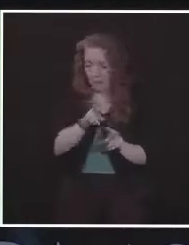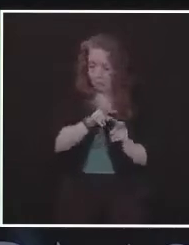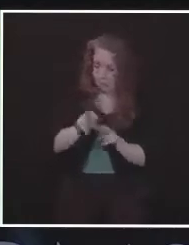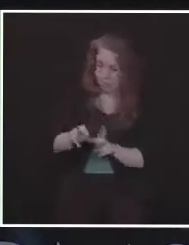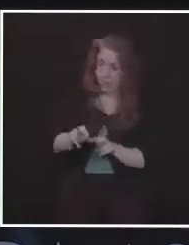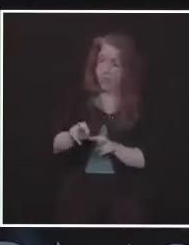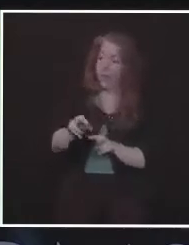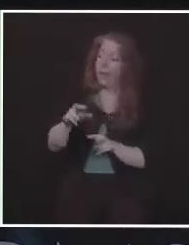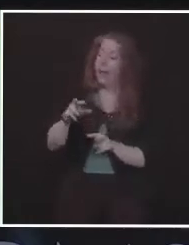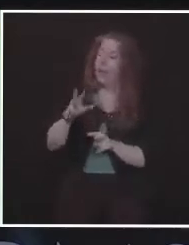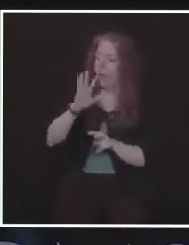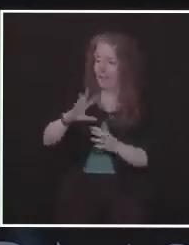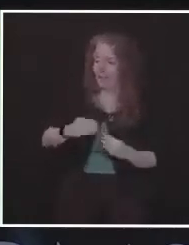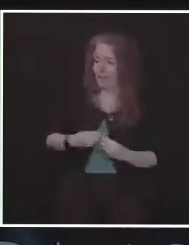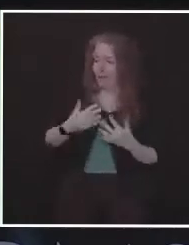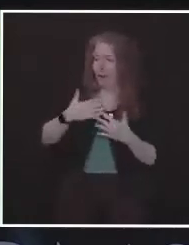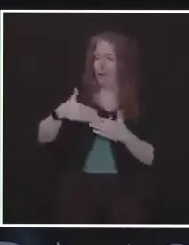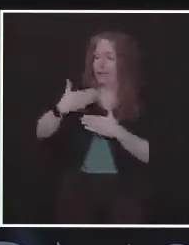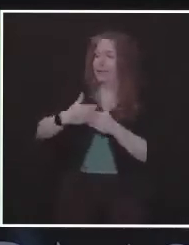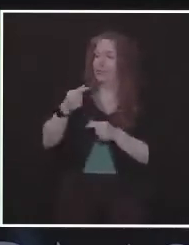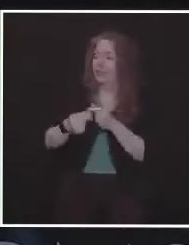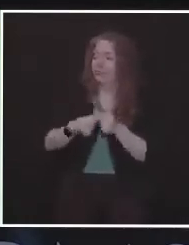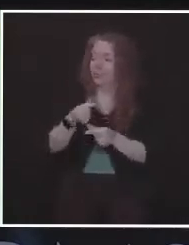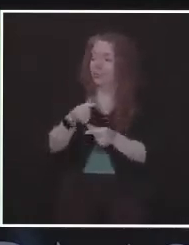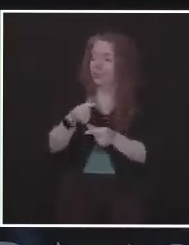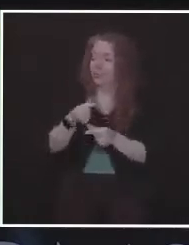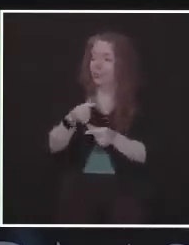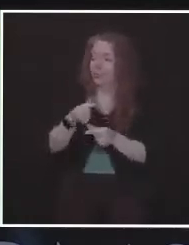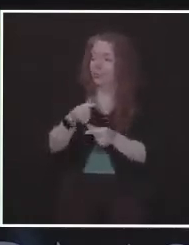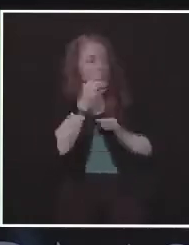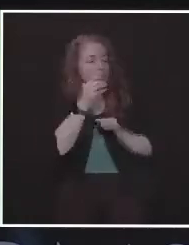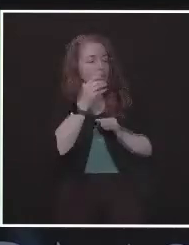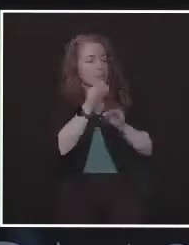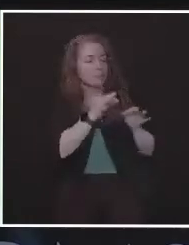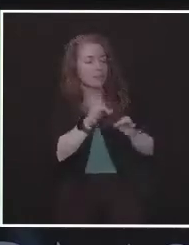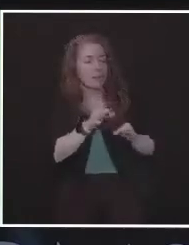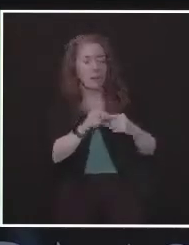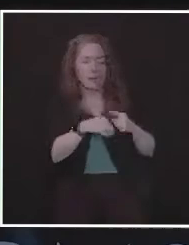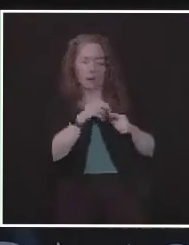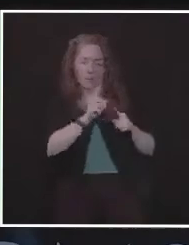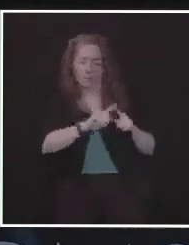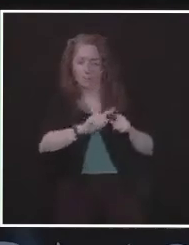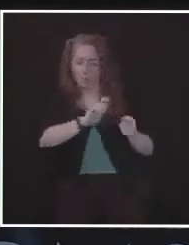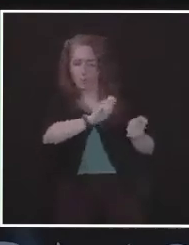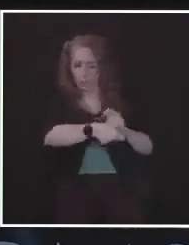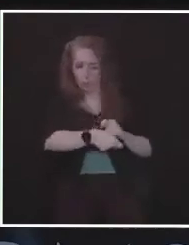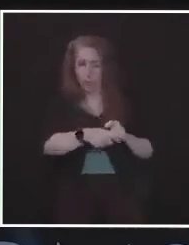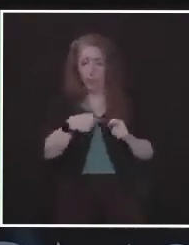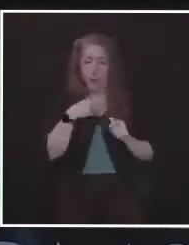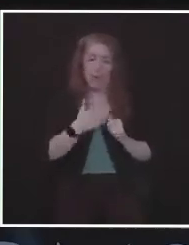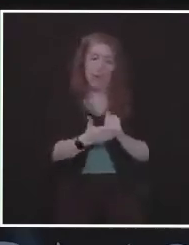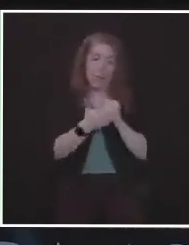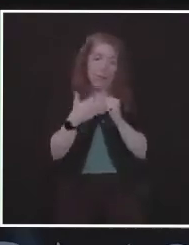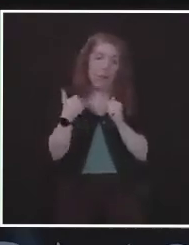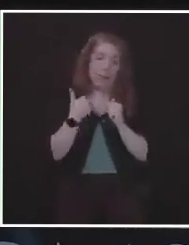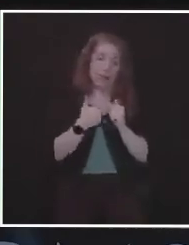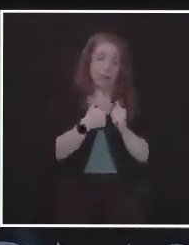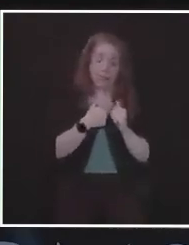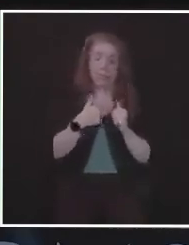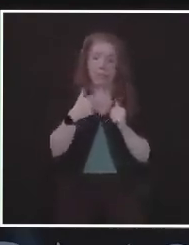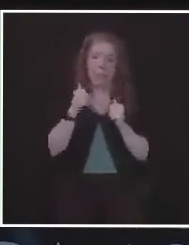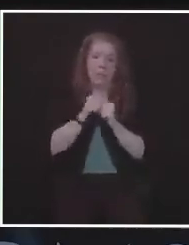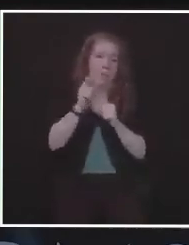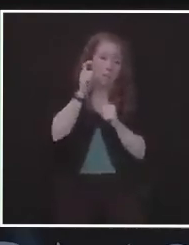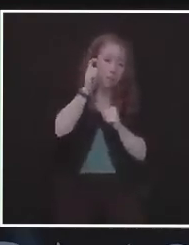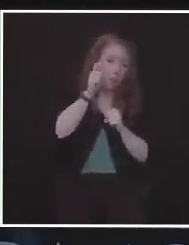The changes that Pam outlined will allow us increased focus on our moon-to-Mars exploration goals and the commercial space